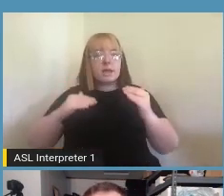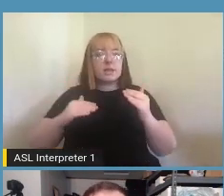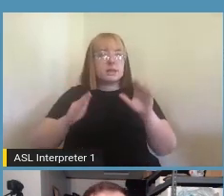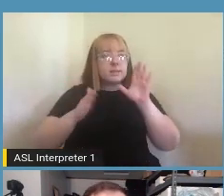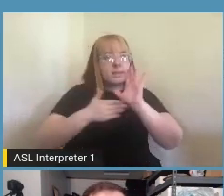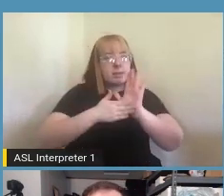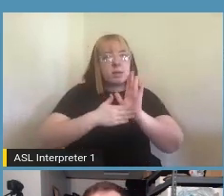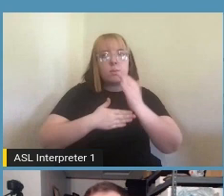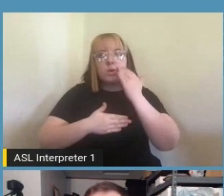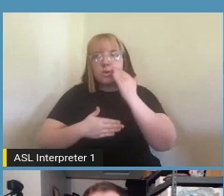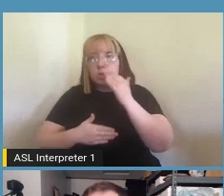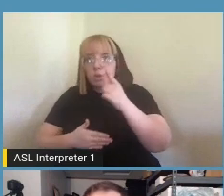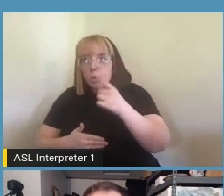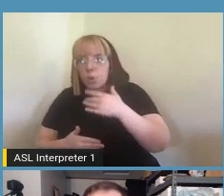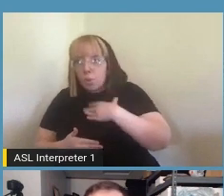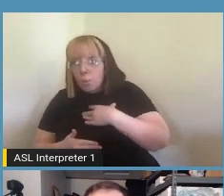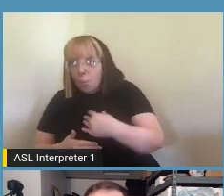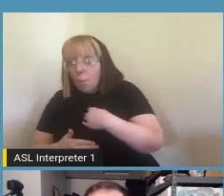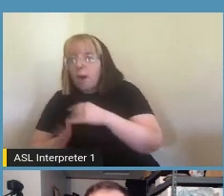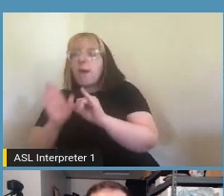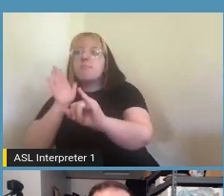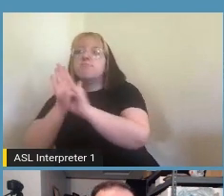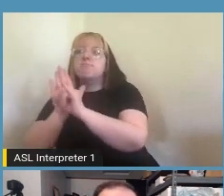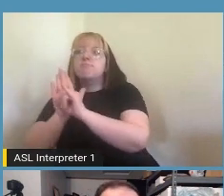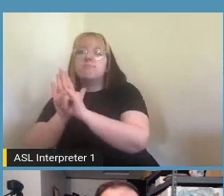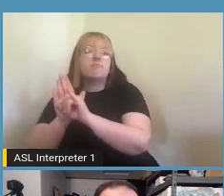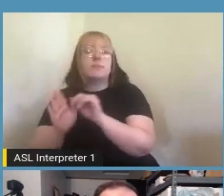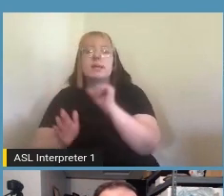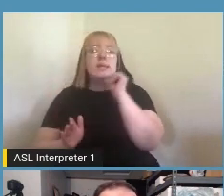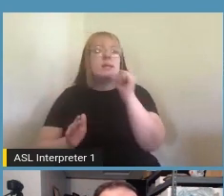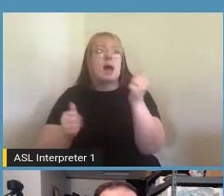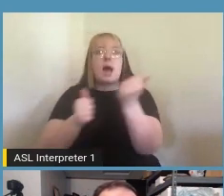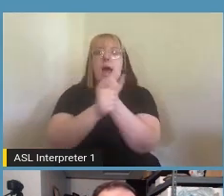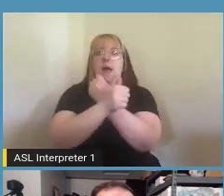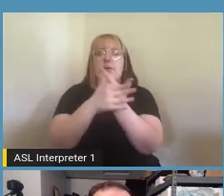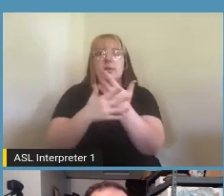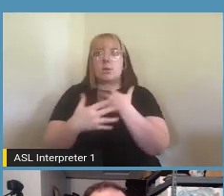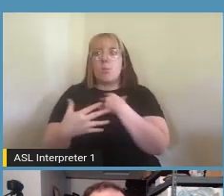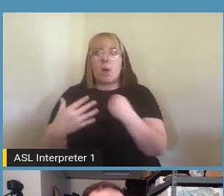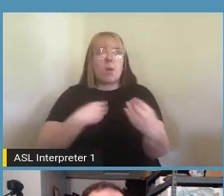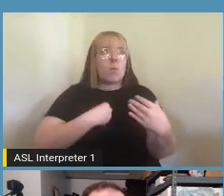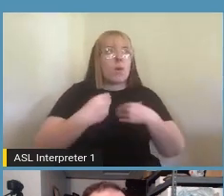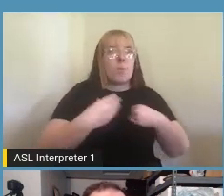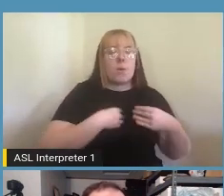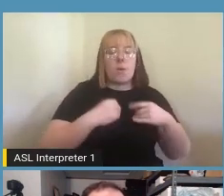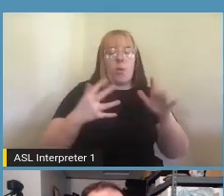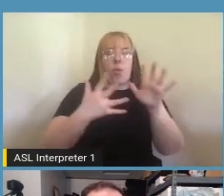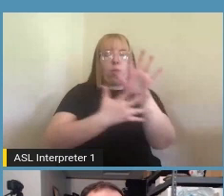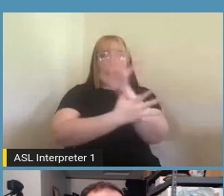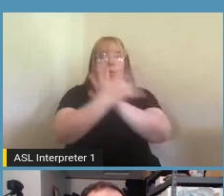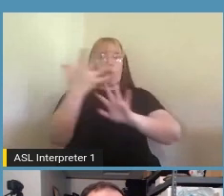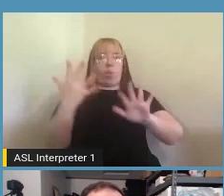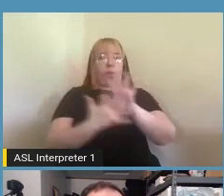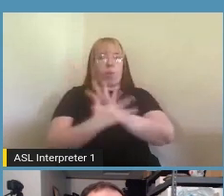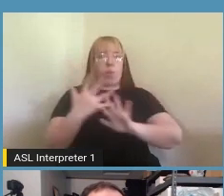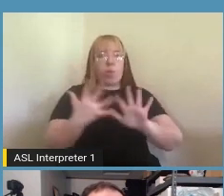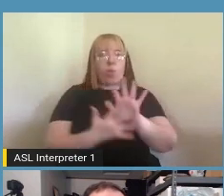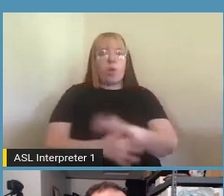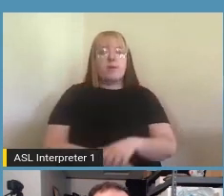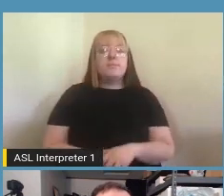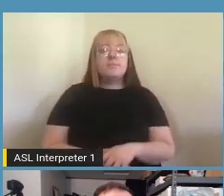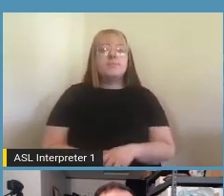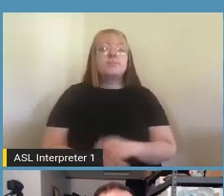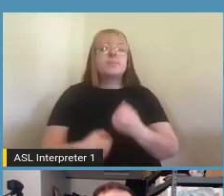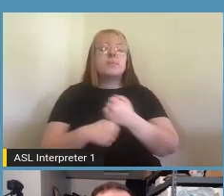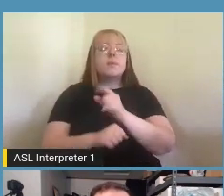color is white and that color is always going to be white. Using 3-point lighting, where you have a main key light on somebody's